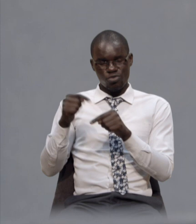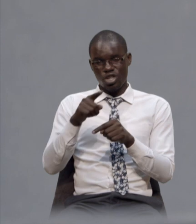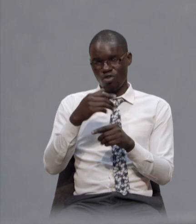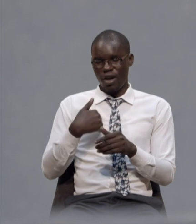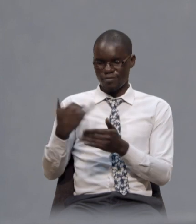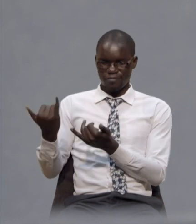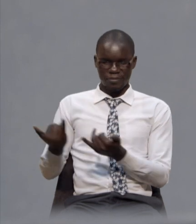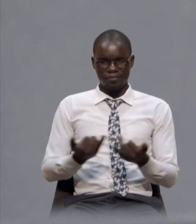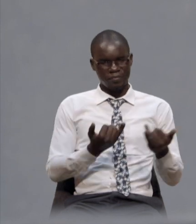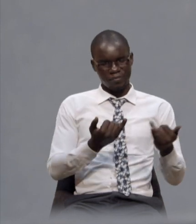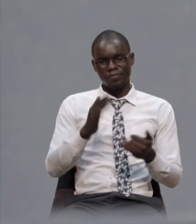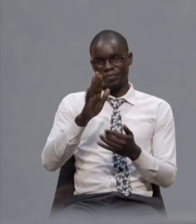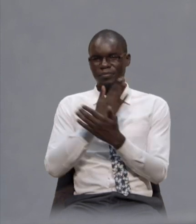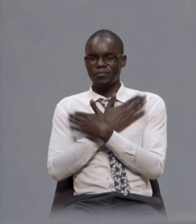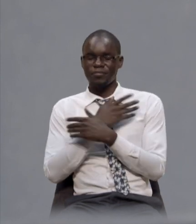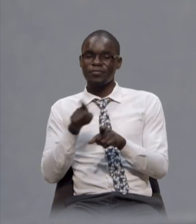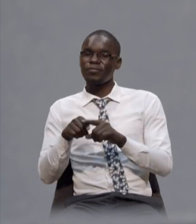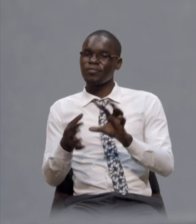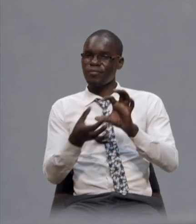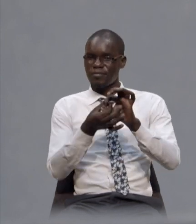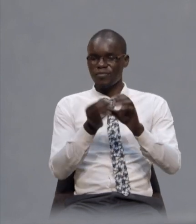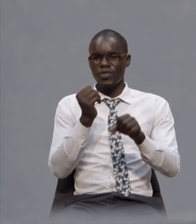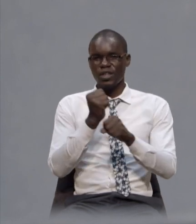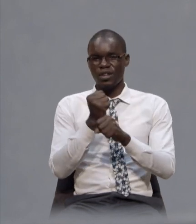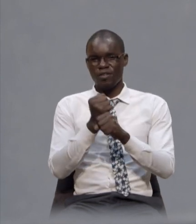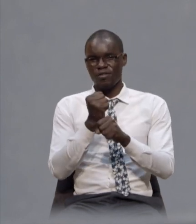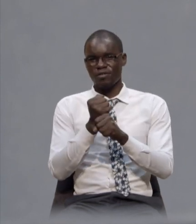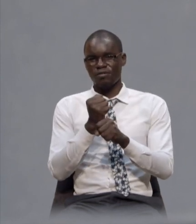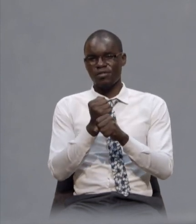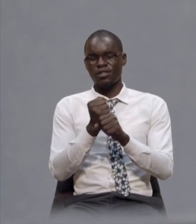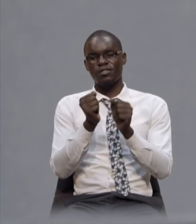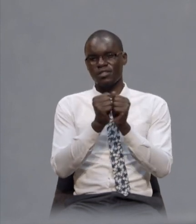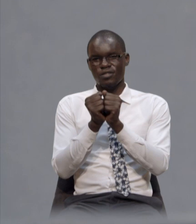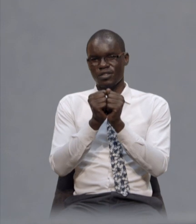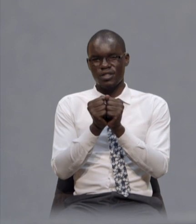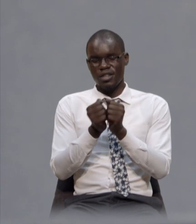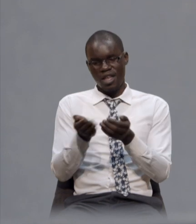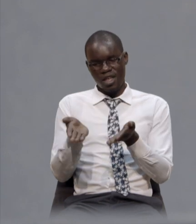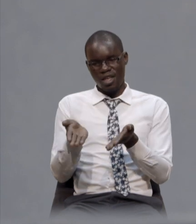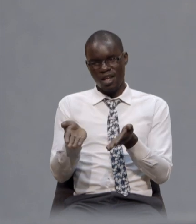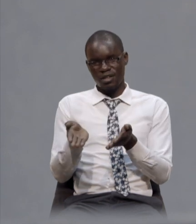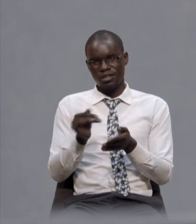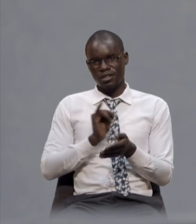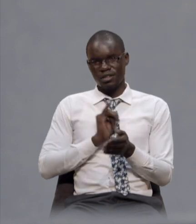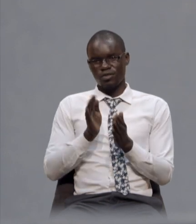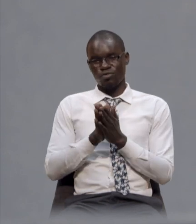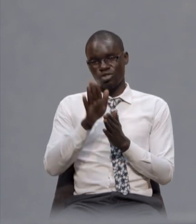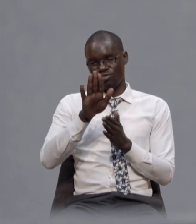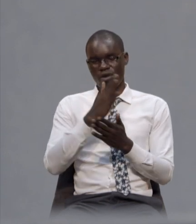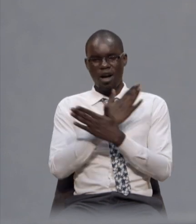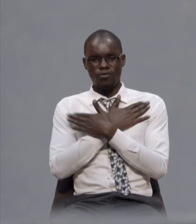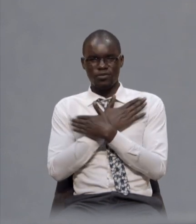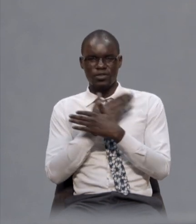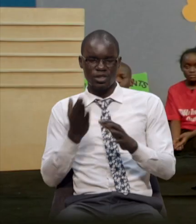friends and they're joining you so that we work together as we get what God has for us. And here I am together with your friends